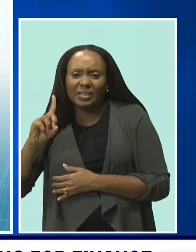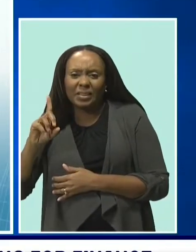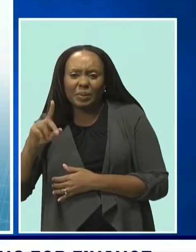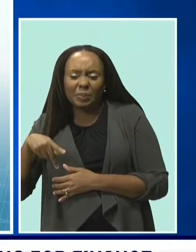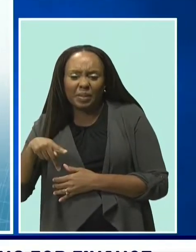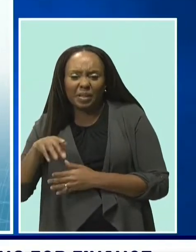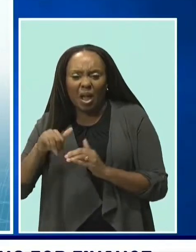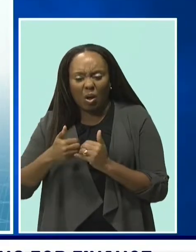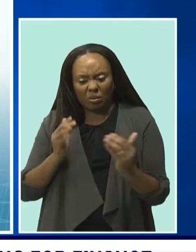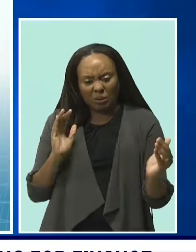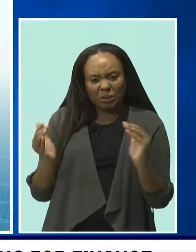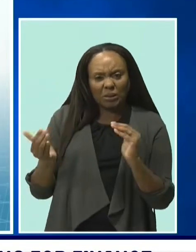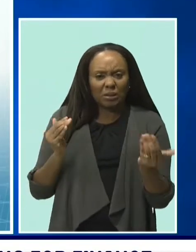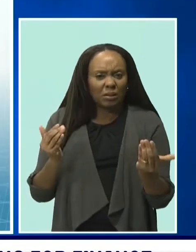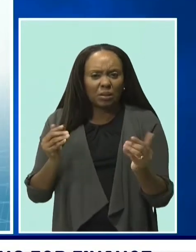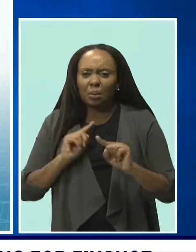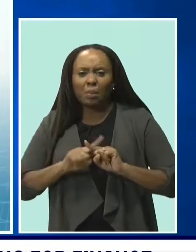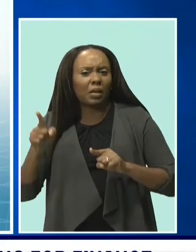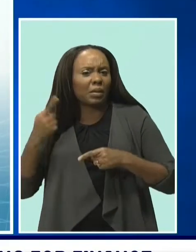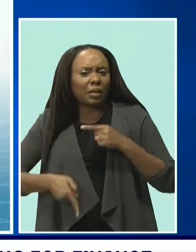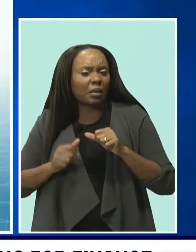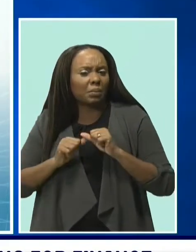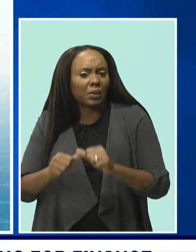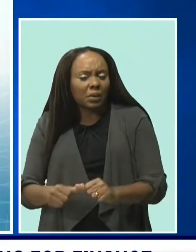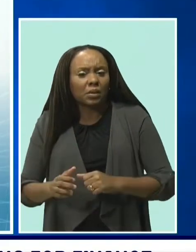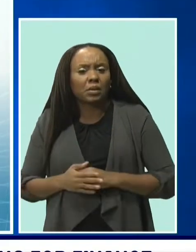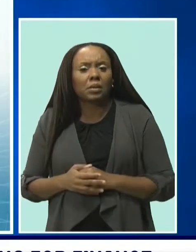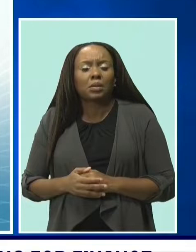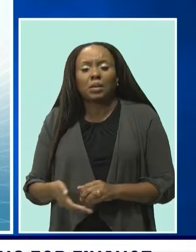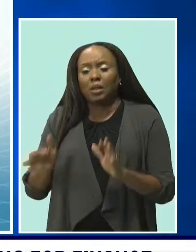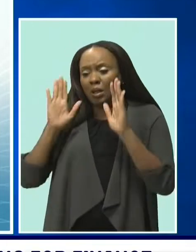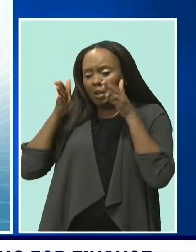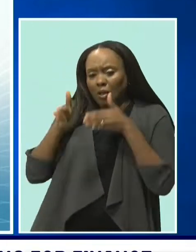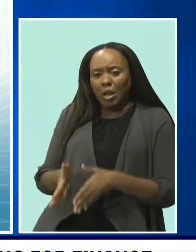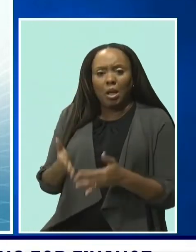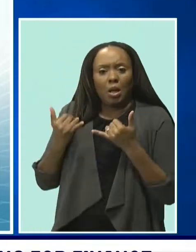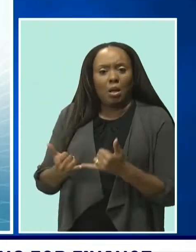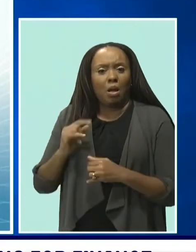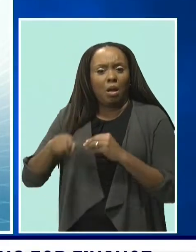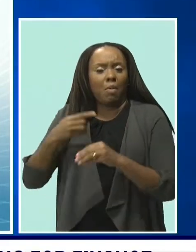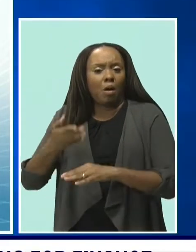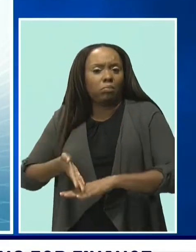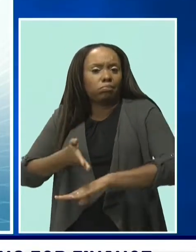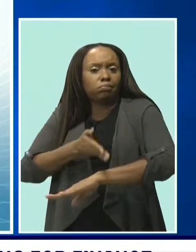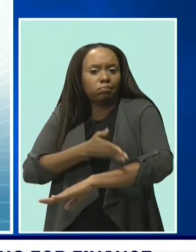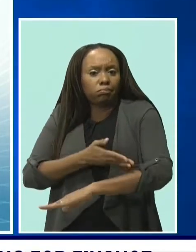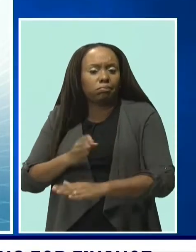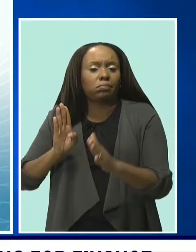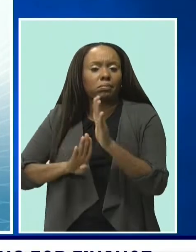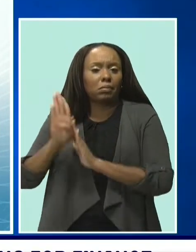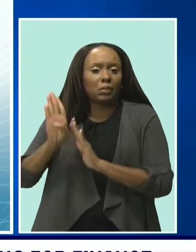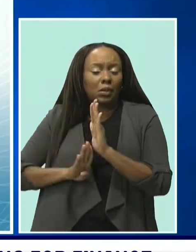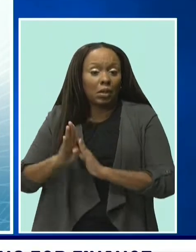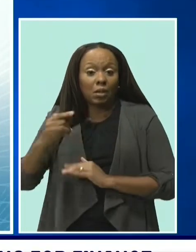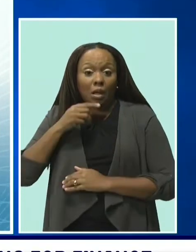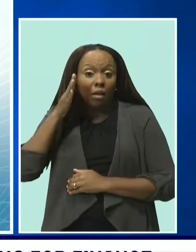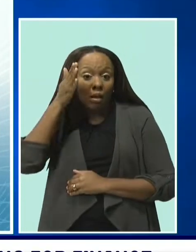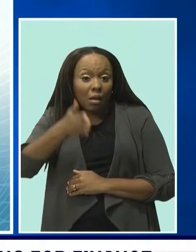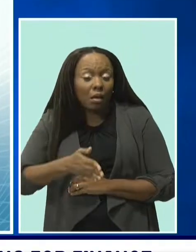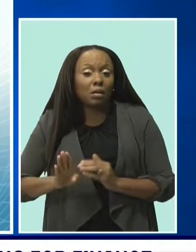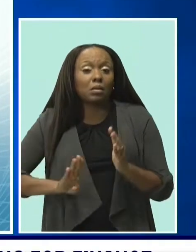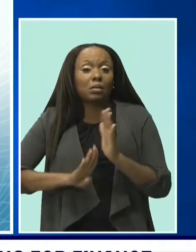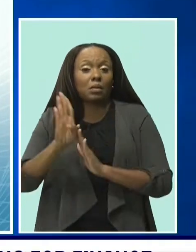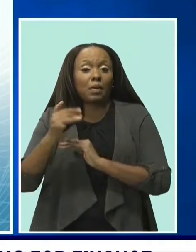case. Speaking to an UNCTAD 15 roundtable focused on scaling up financing for development, Ms. Mottley said going forward,